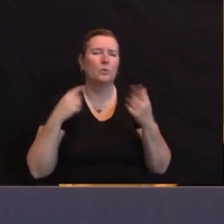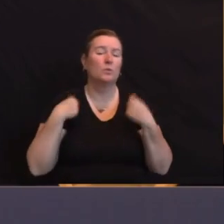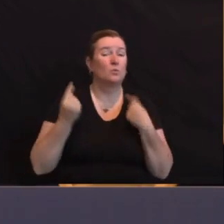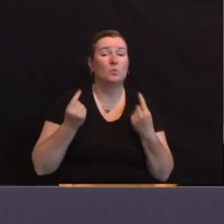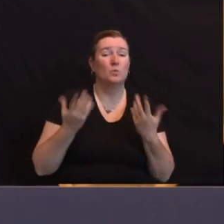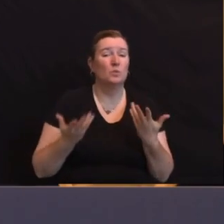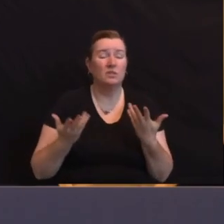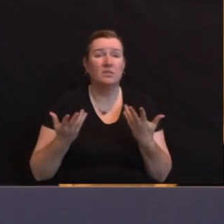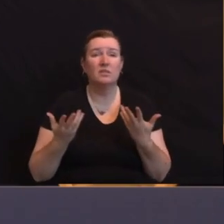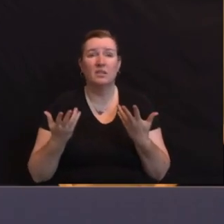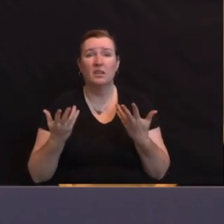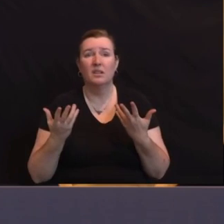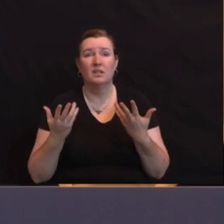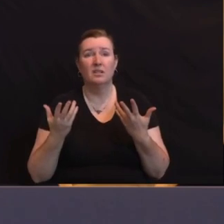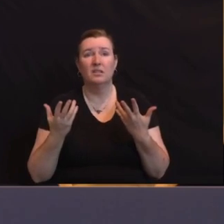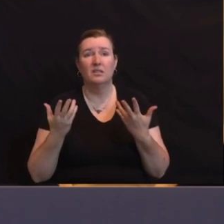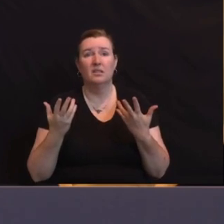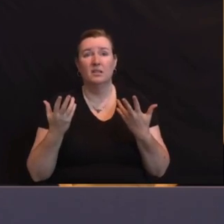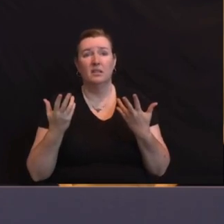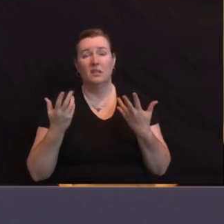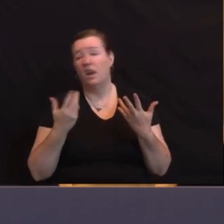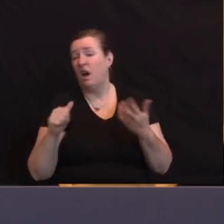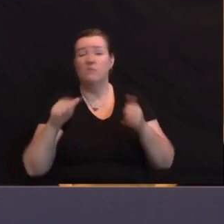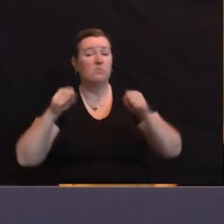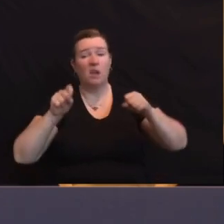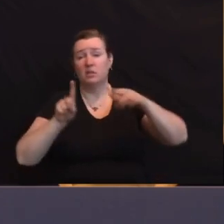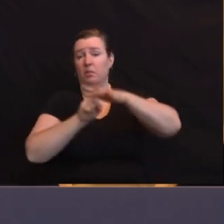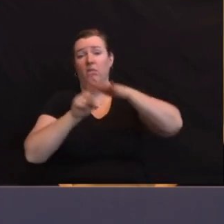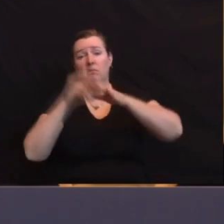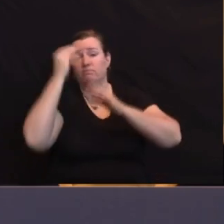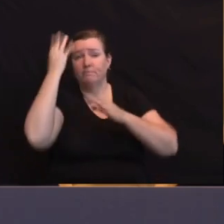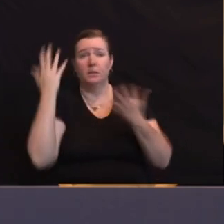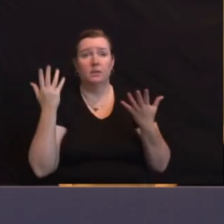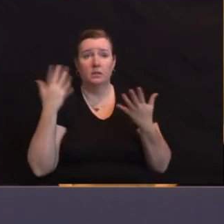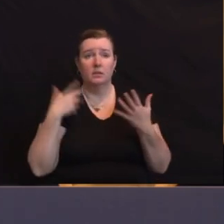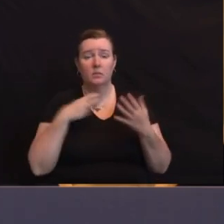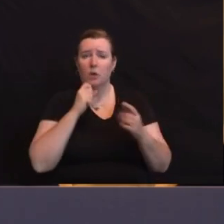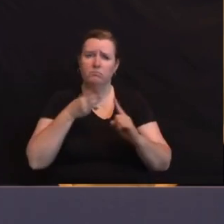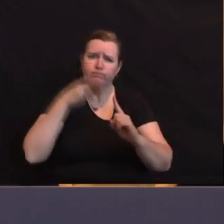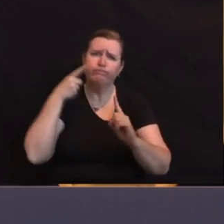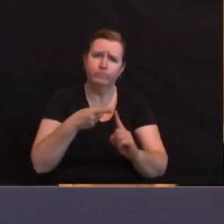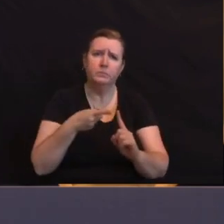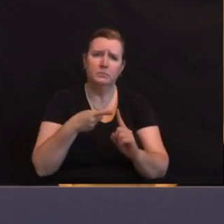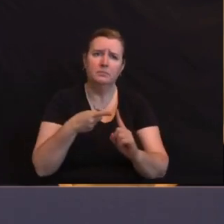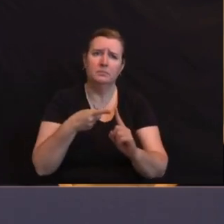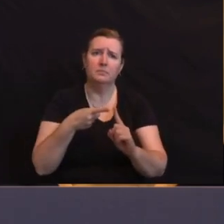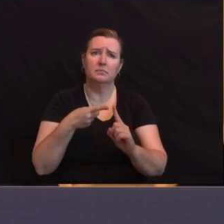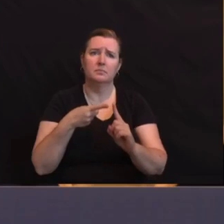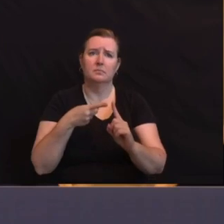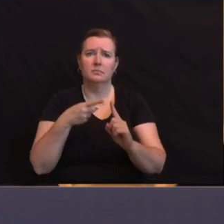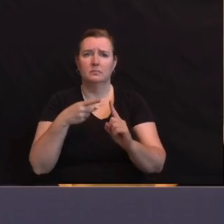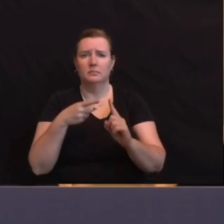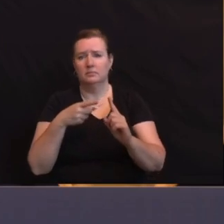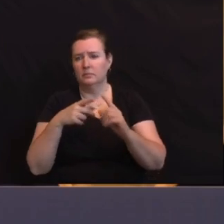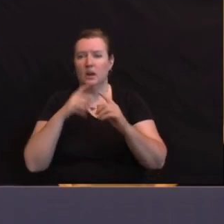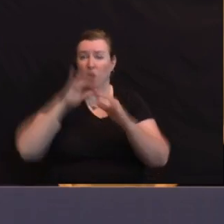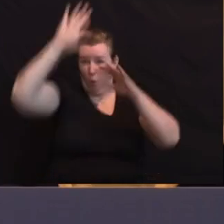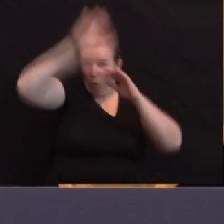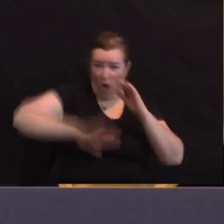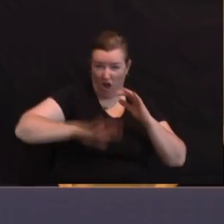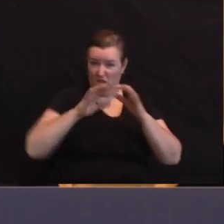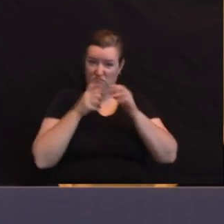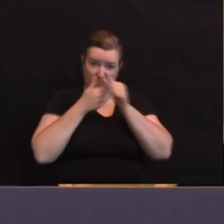And again, I hope it's more scalpel than blunt instrument. Anything you want to add, Judy? Ed, how about modeling?